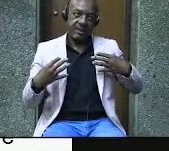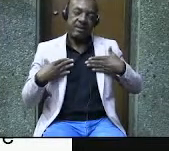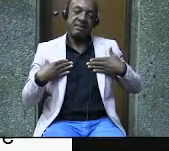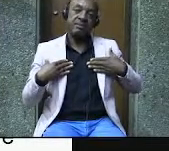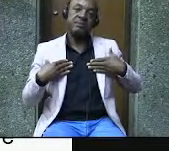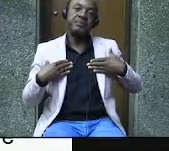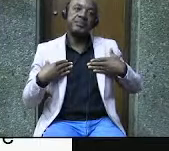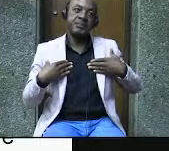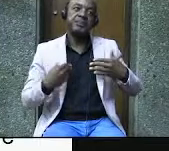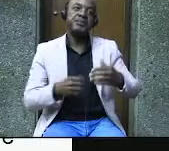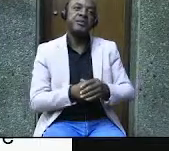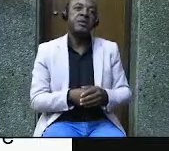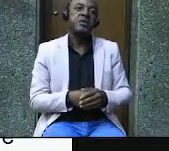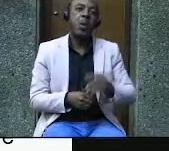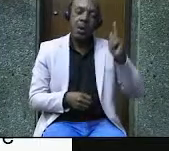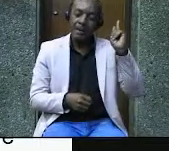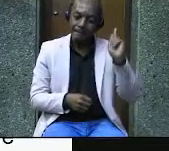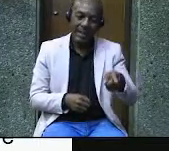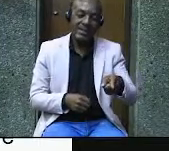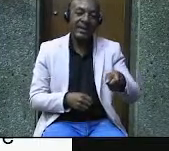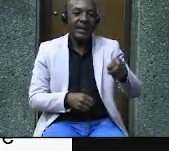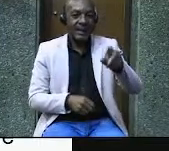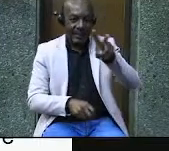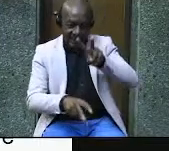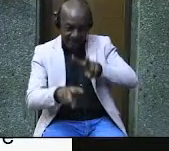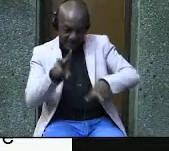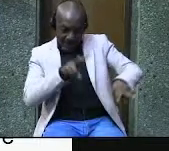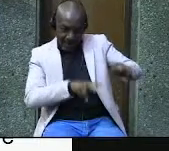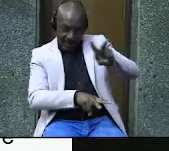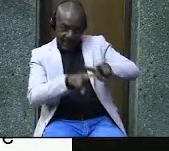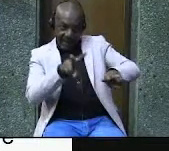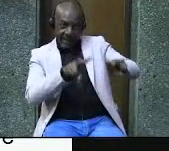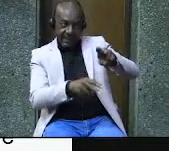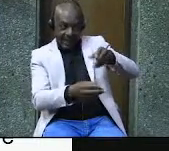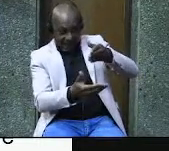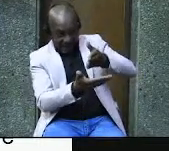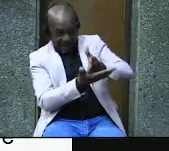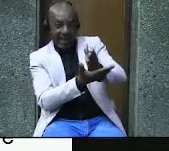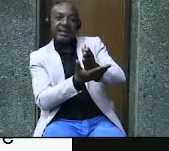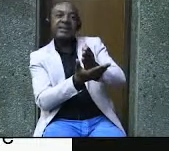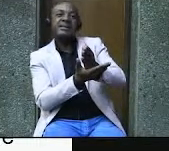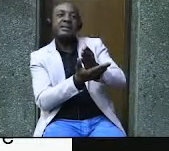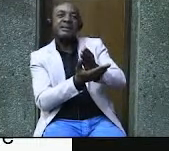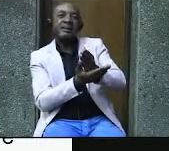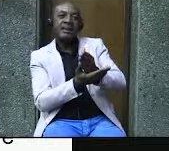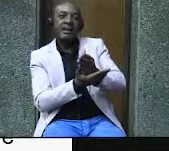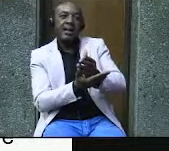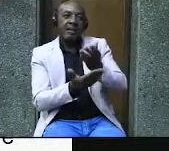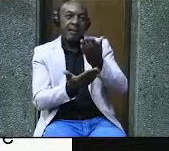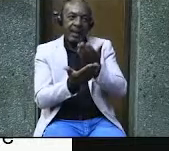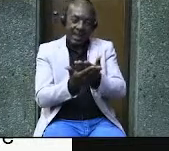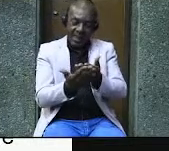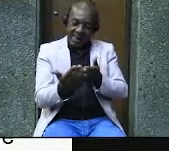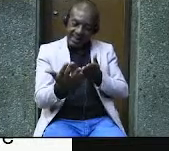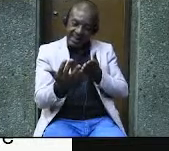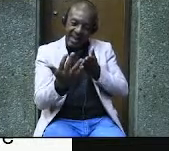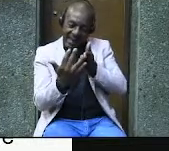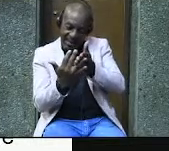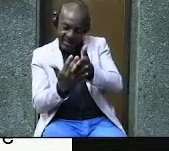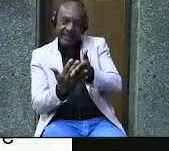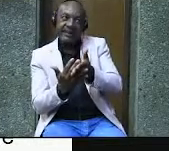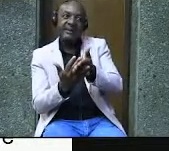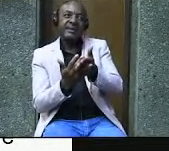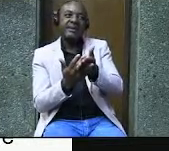We also have to look at the rights and impacts inquiry to assess the suitability of the property for